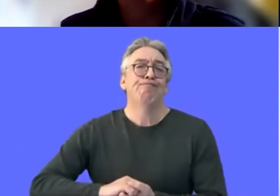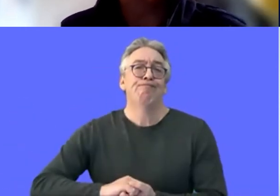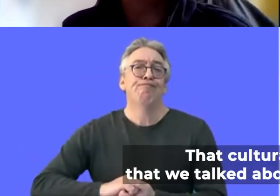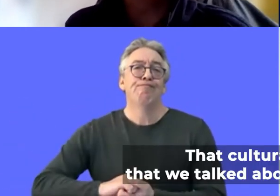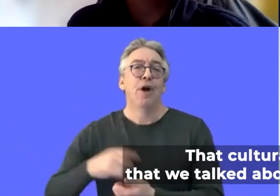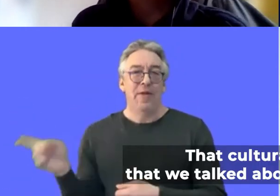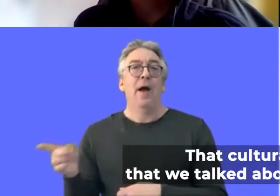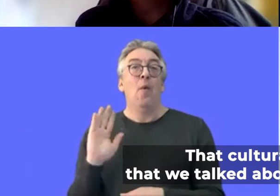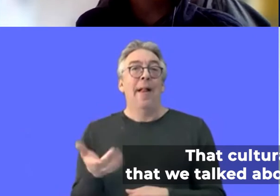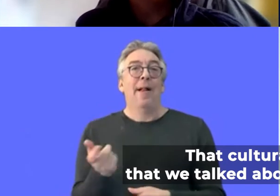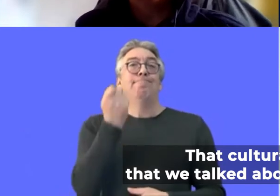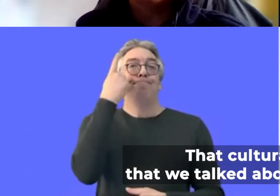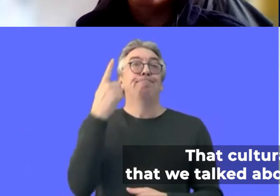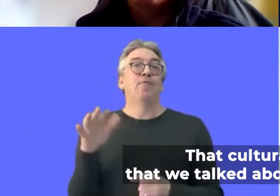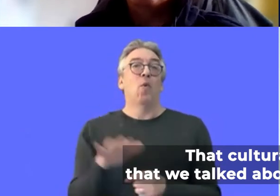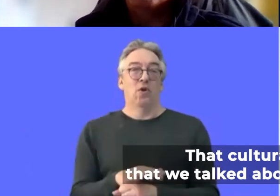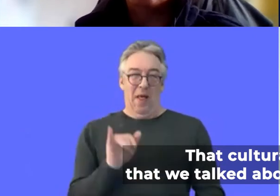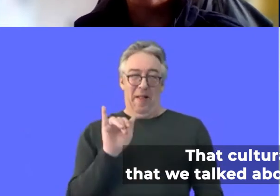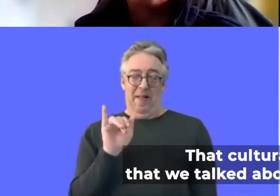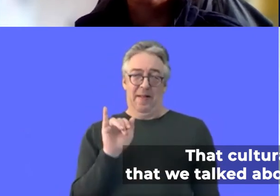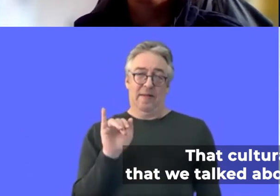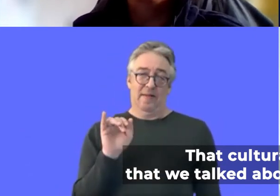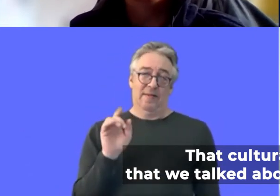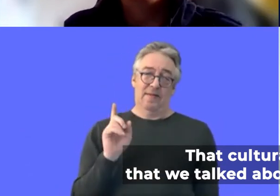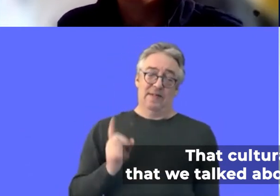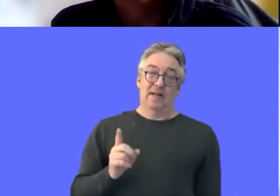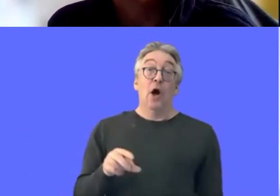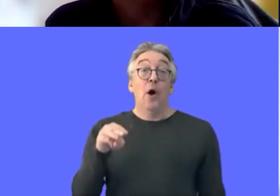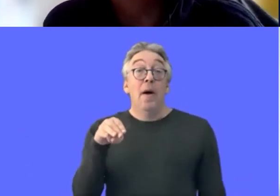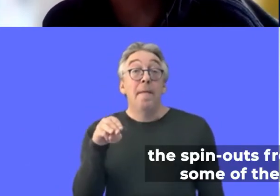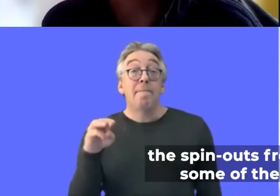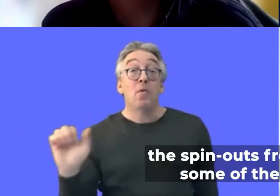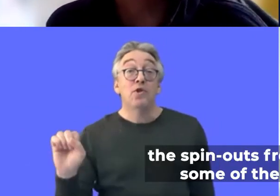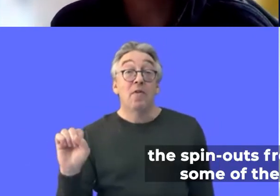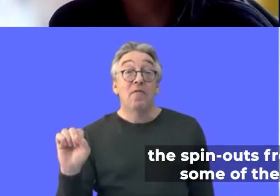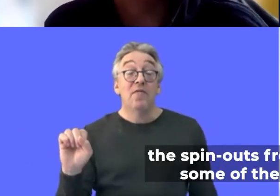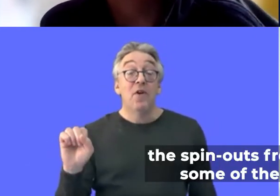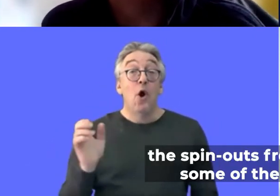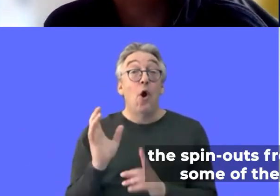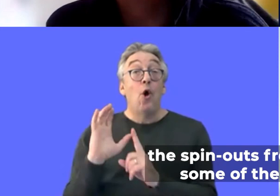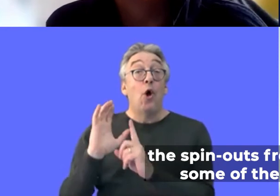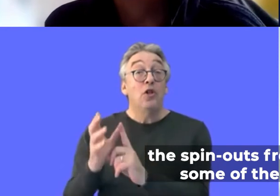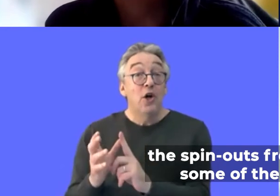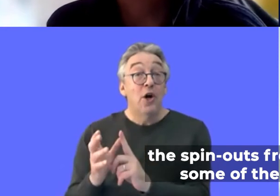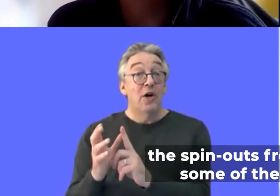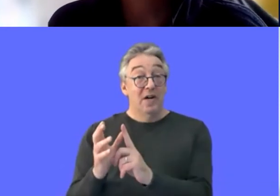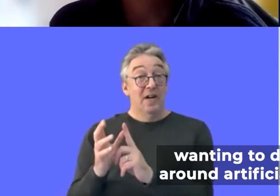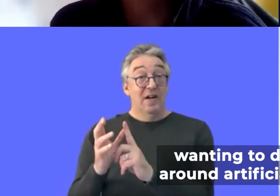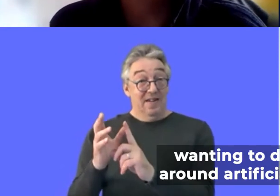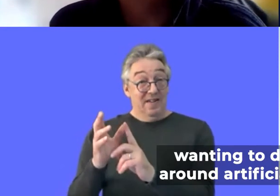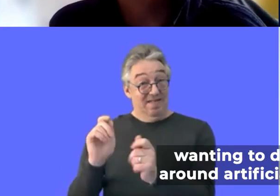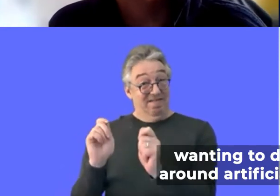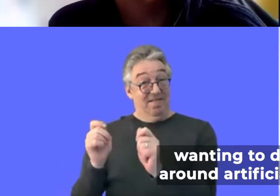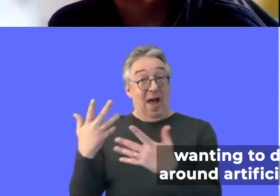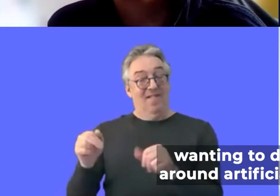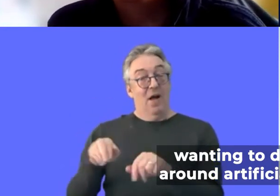it. So that cultural question that we talked about with Microsoft, the spin outs from that around some of the work we're